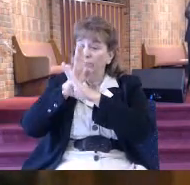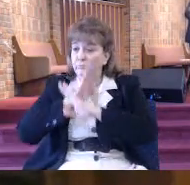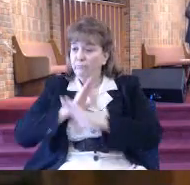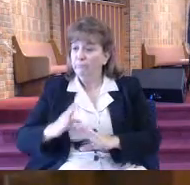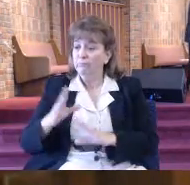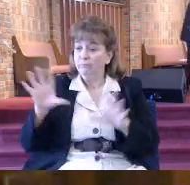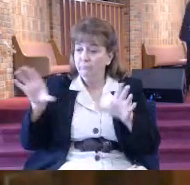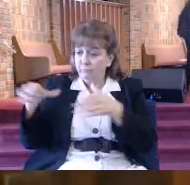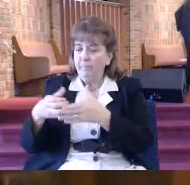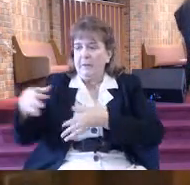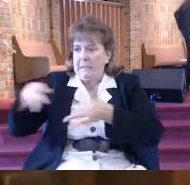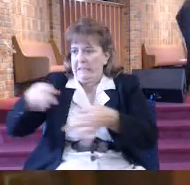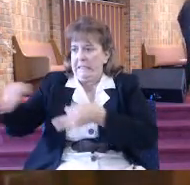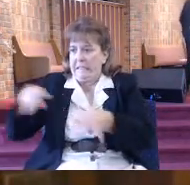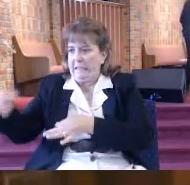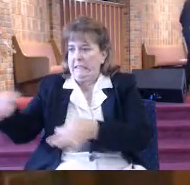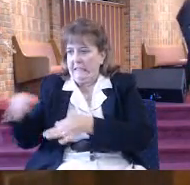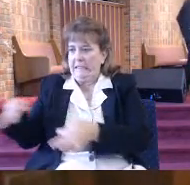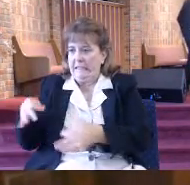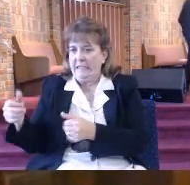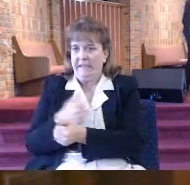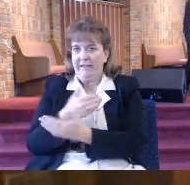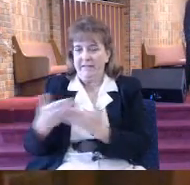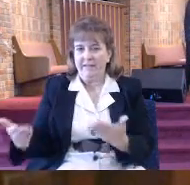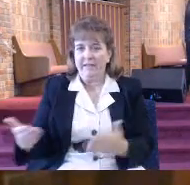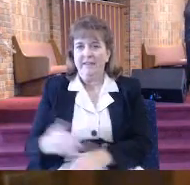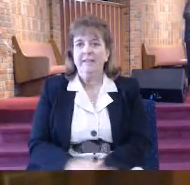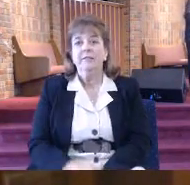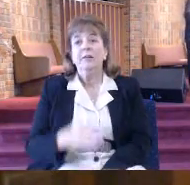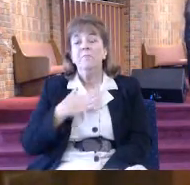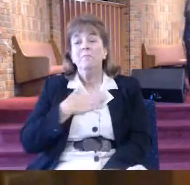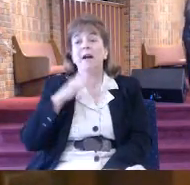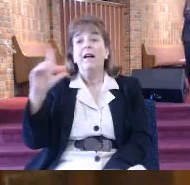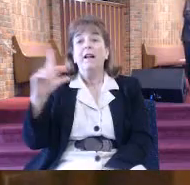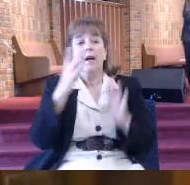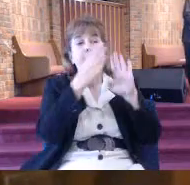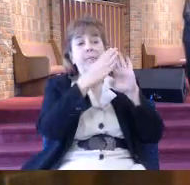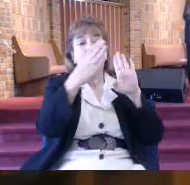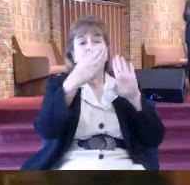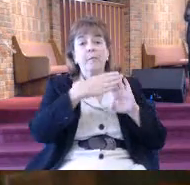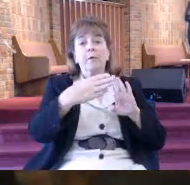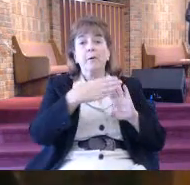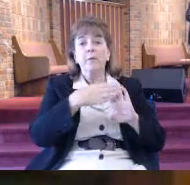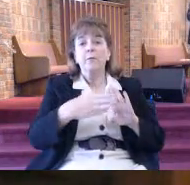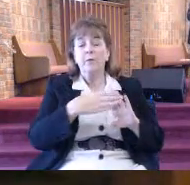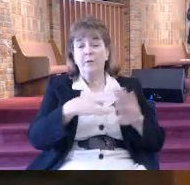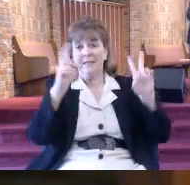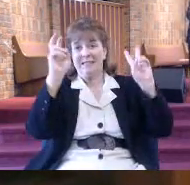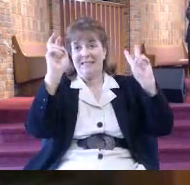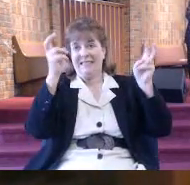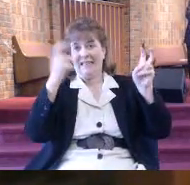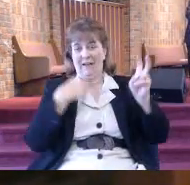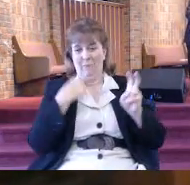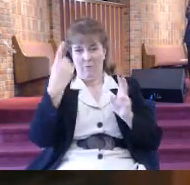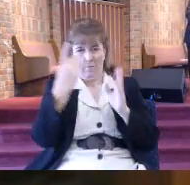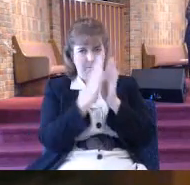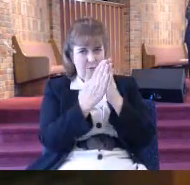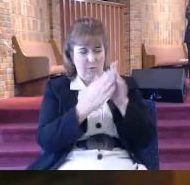disciples." I have a book in my library, and it's entitled, Without a Parable. It's a wonderful little